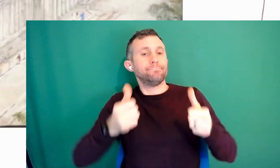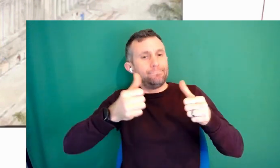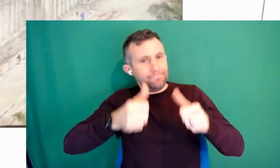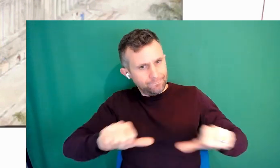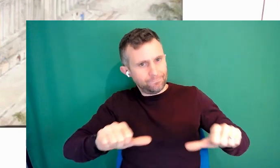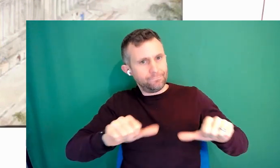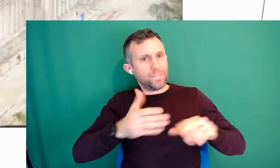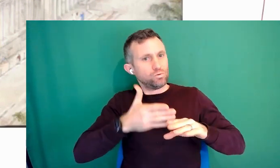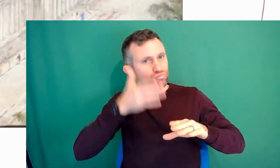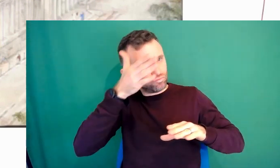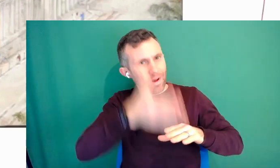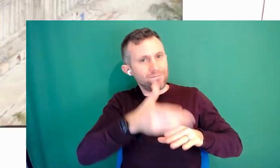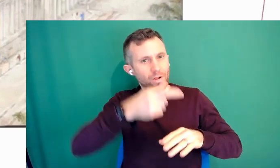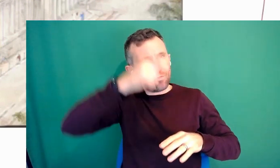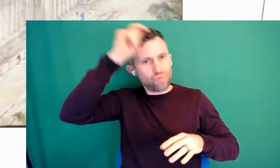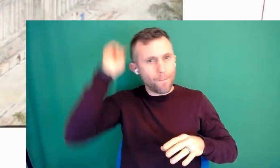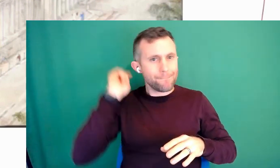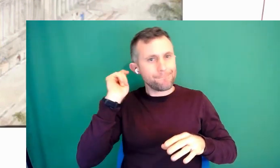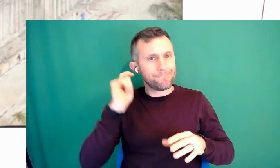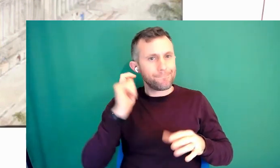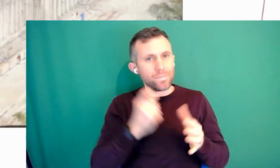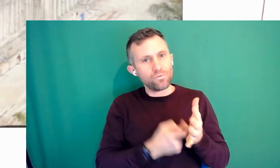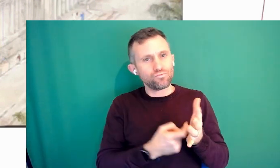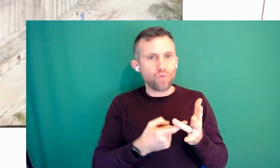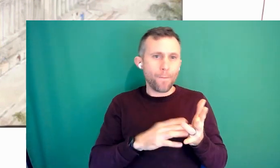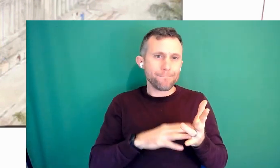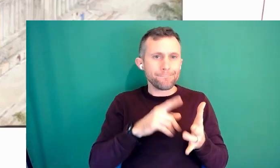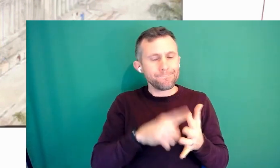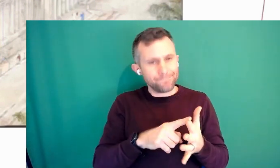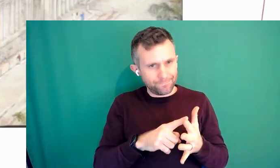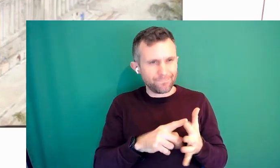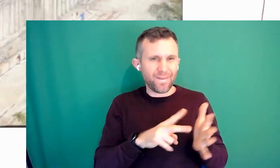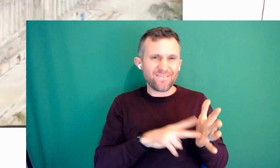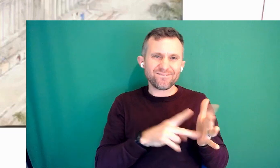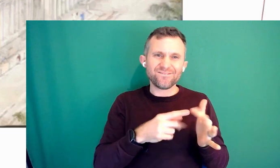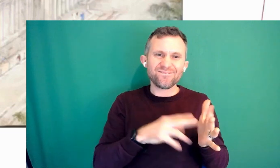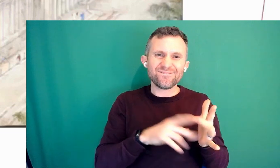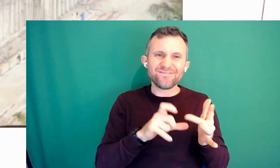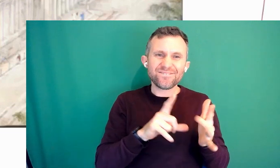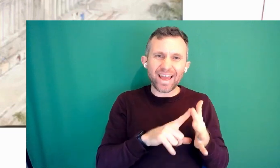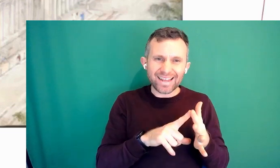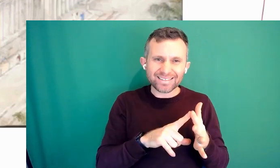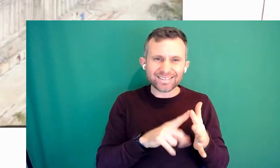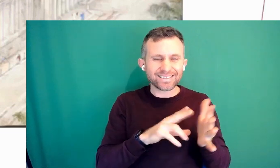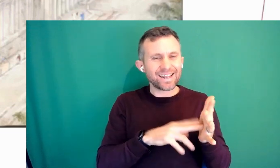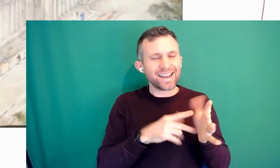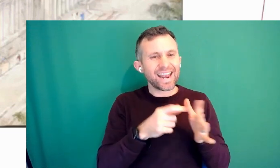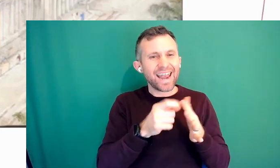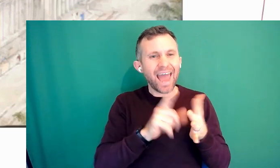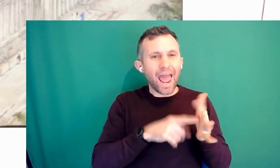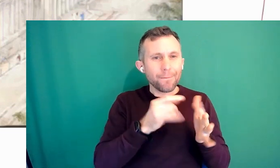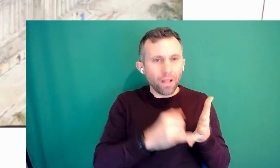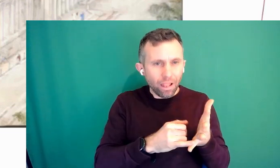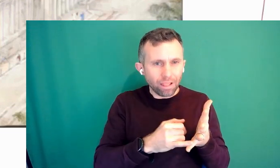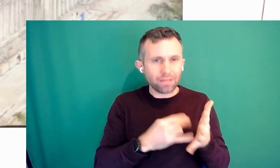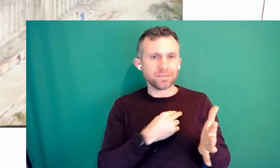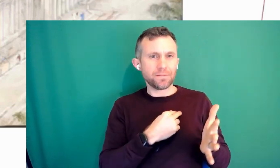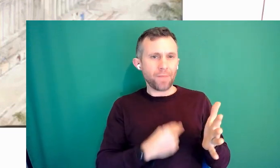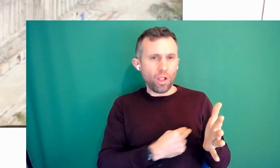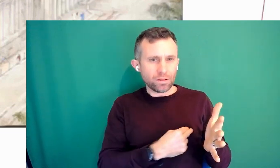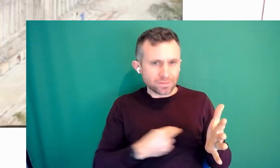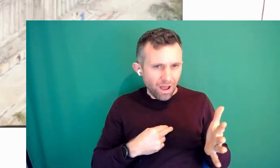tour. Back in London, Soane was far too lowborn to be spoken to. However, on the trip, the social lines